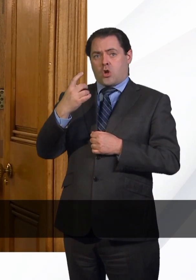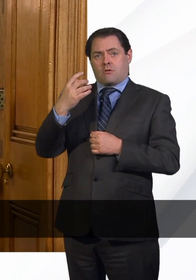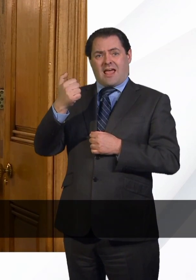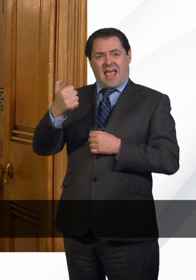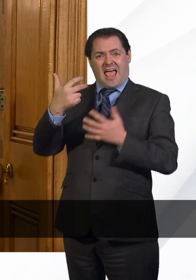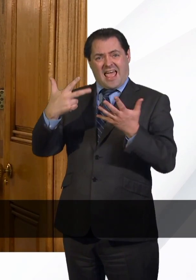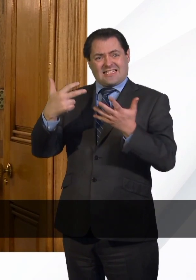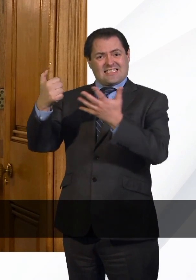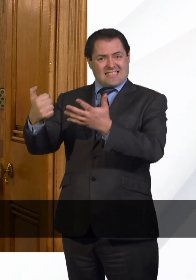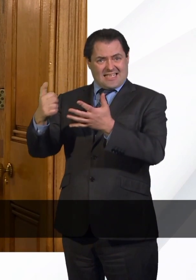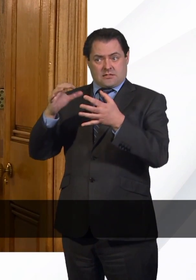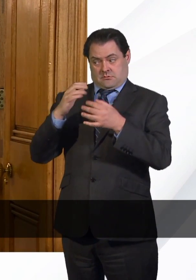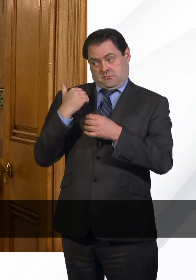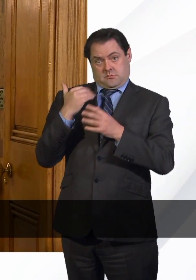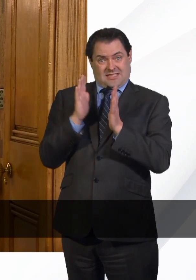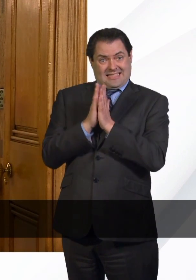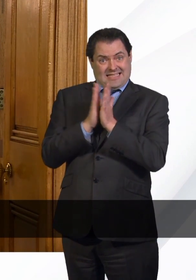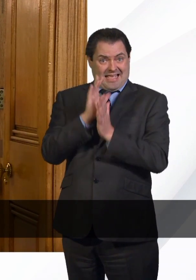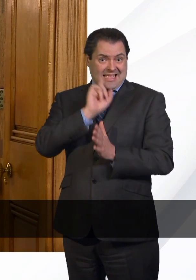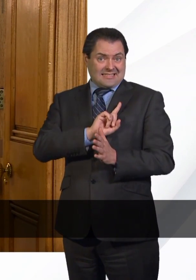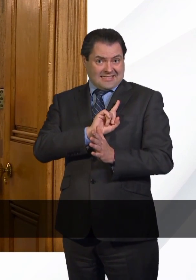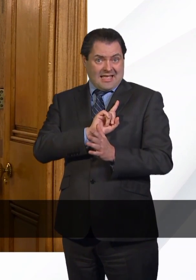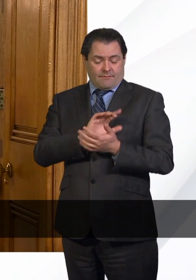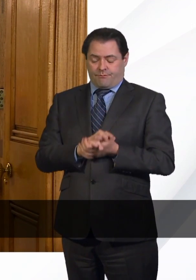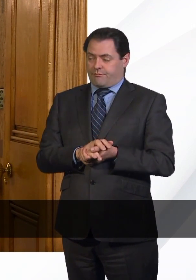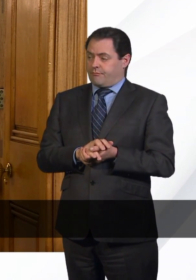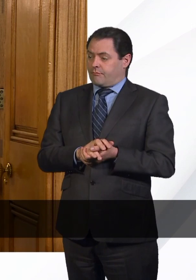85,186 tests on Sunday yesterday.